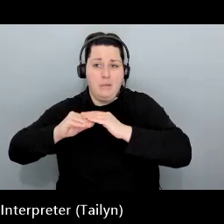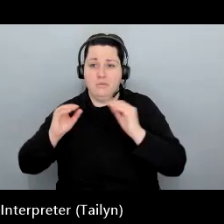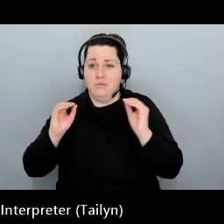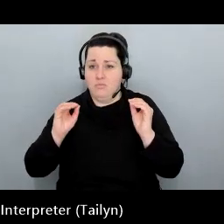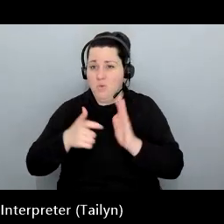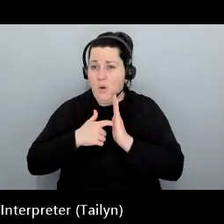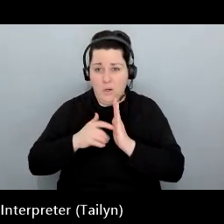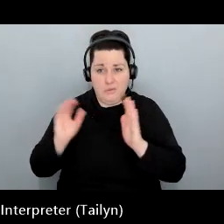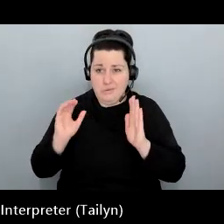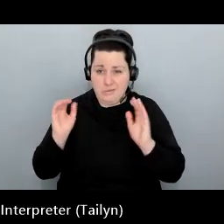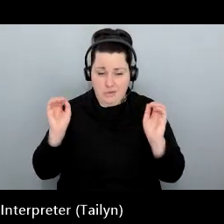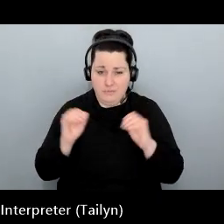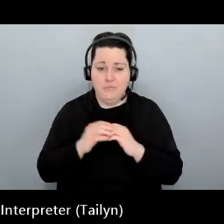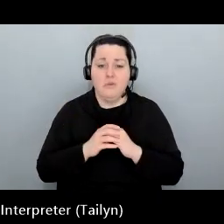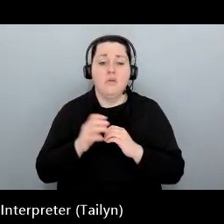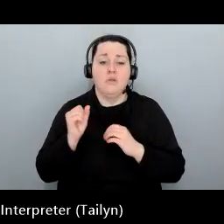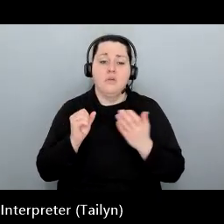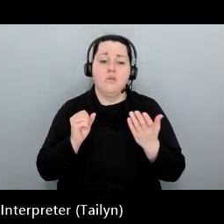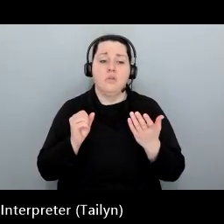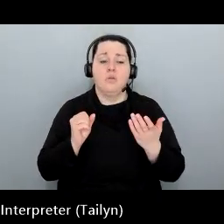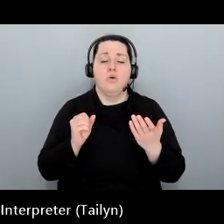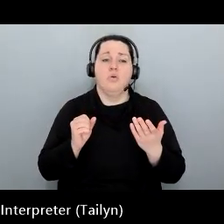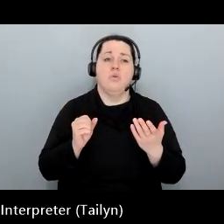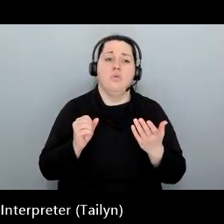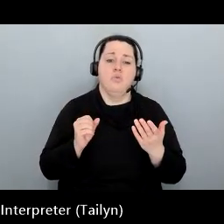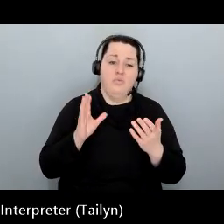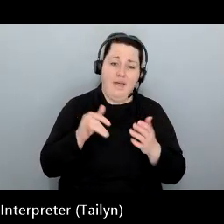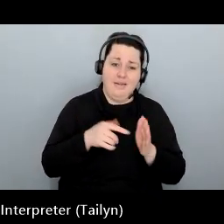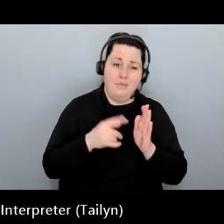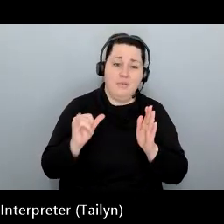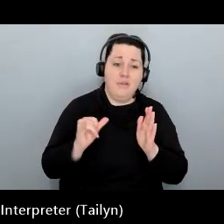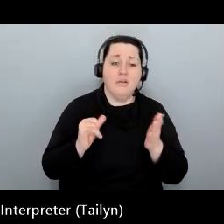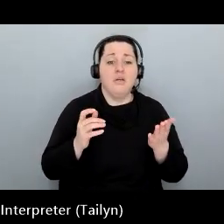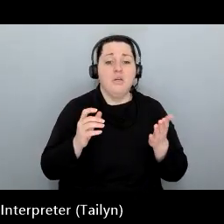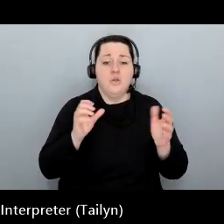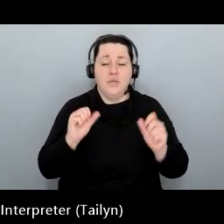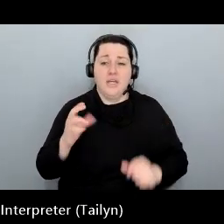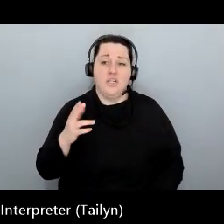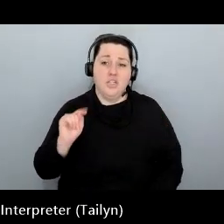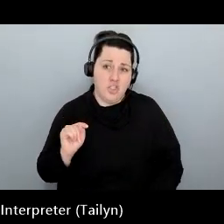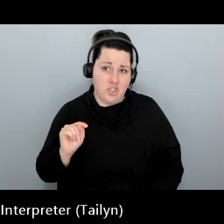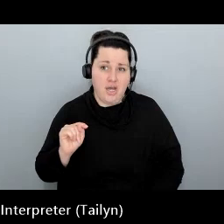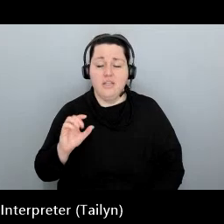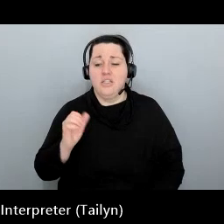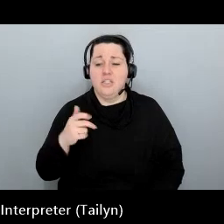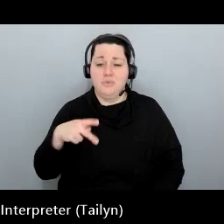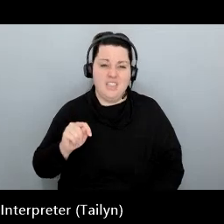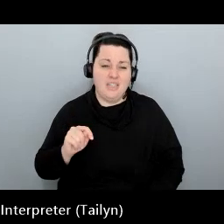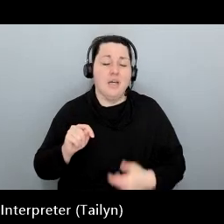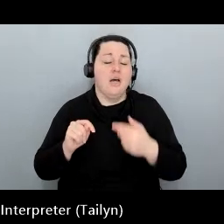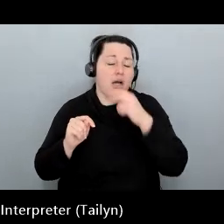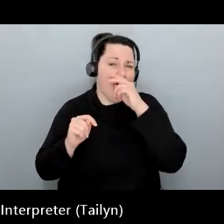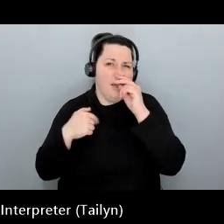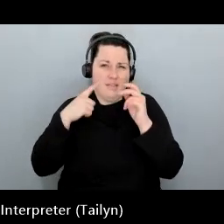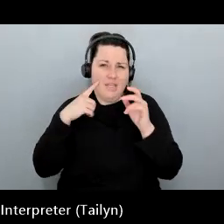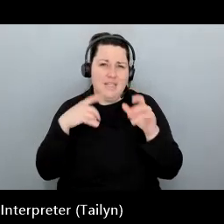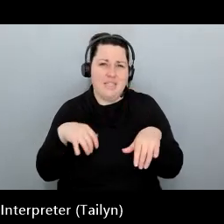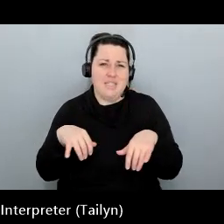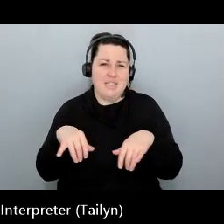requirements. So, going back to the examples of things like you could do a chat GPT, which I think the standard or the